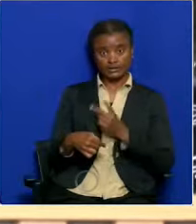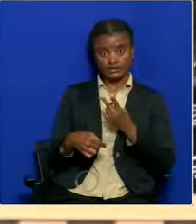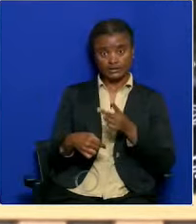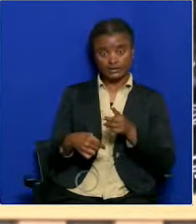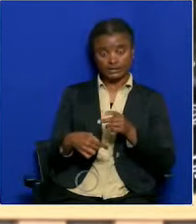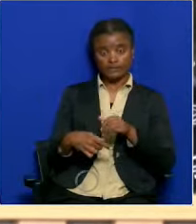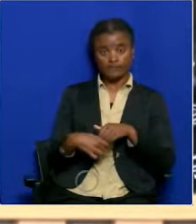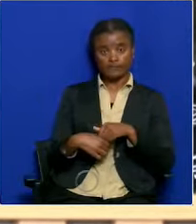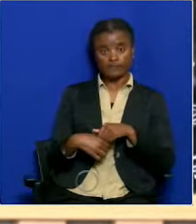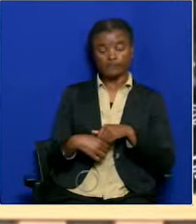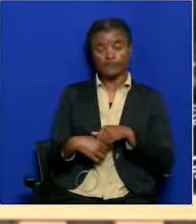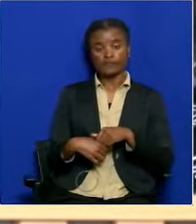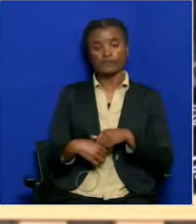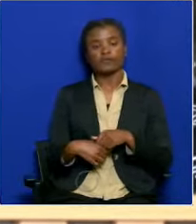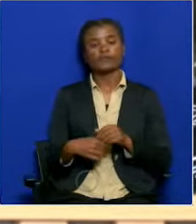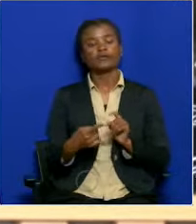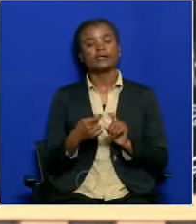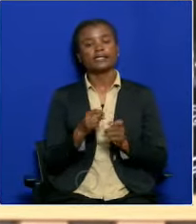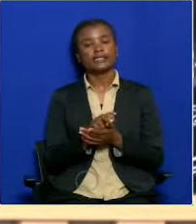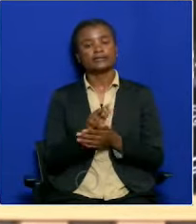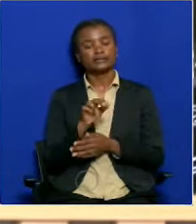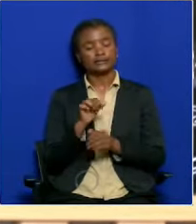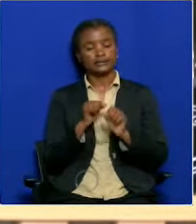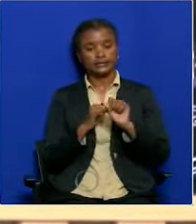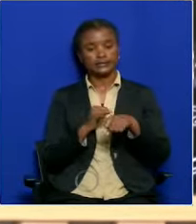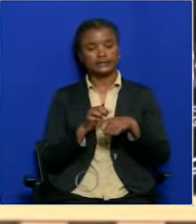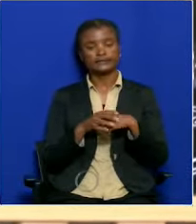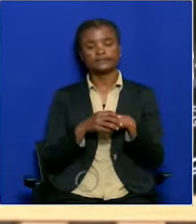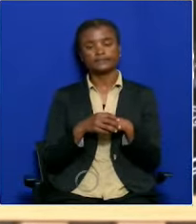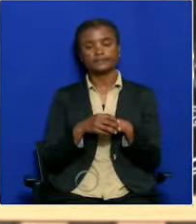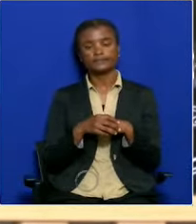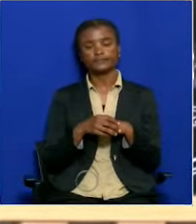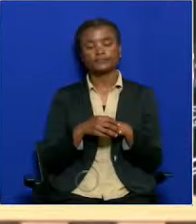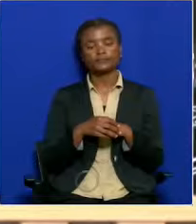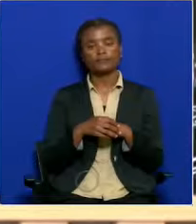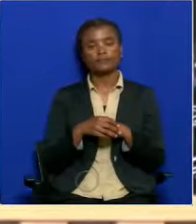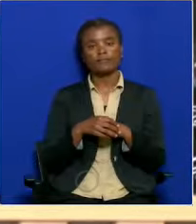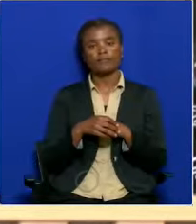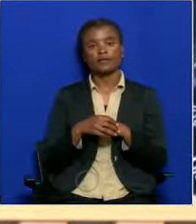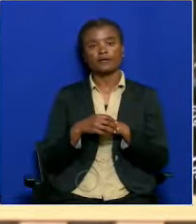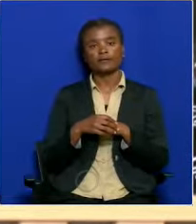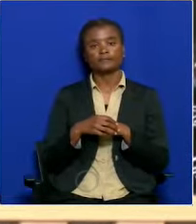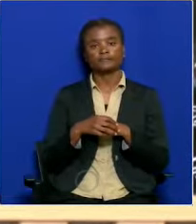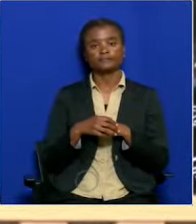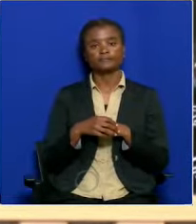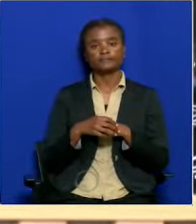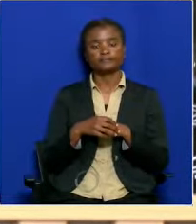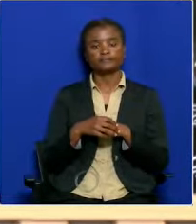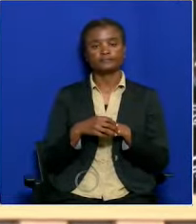From the 18 years. Yes. And even if